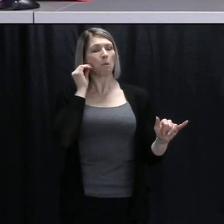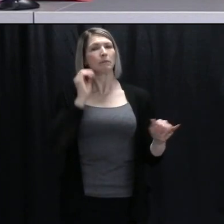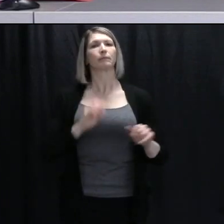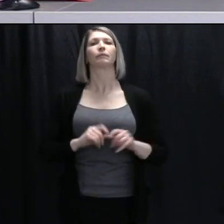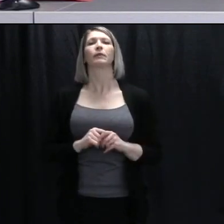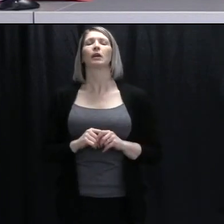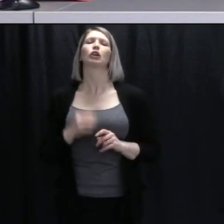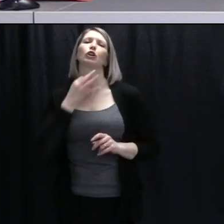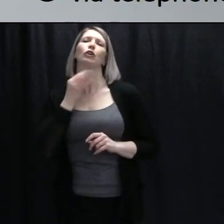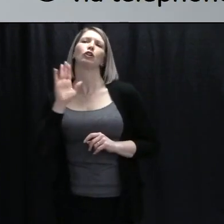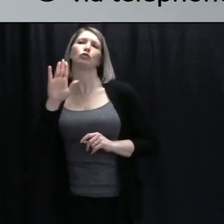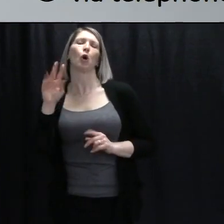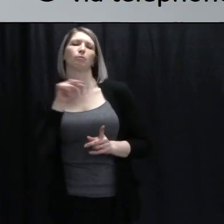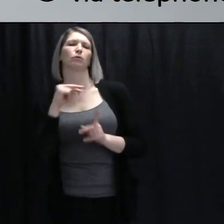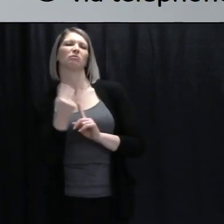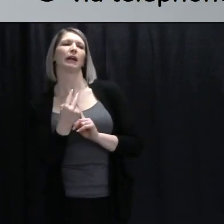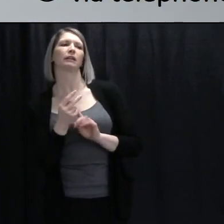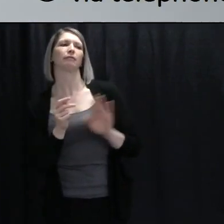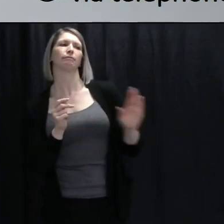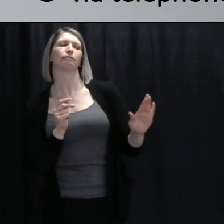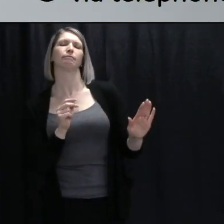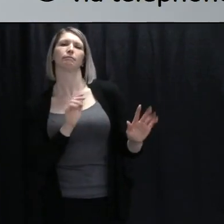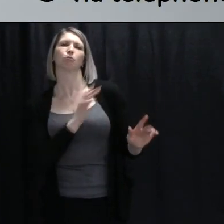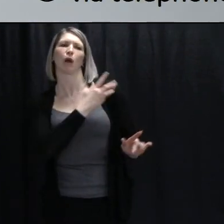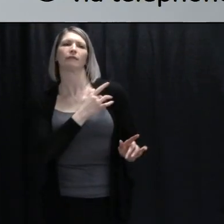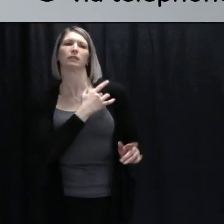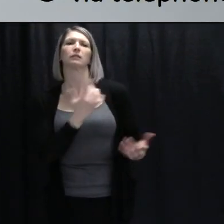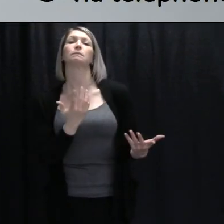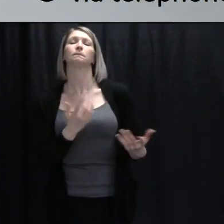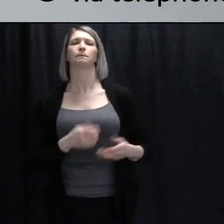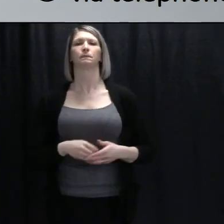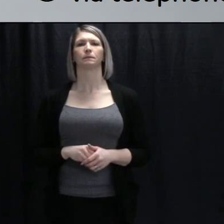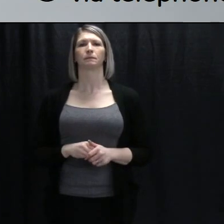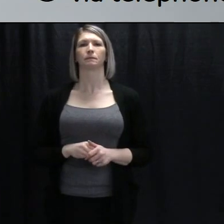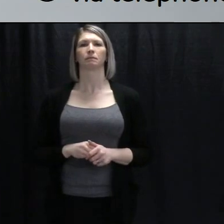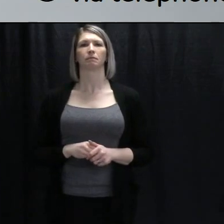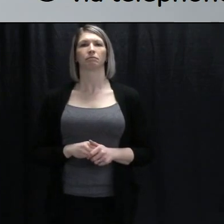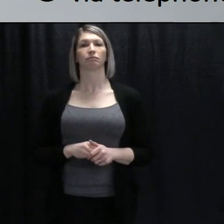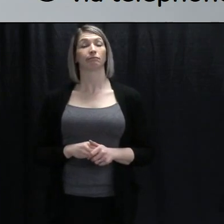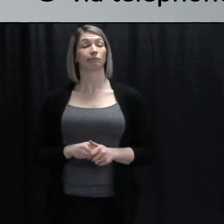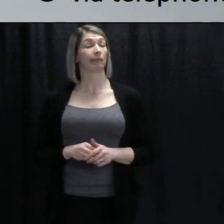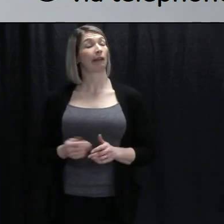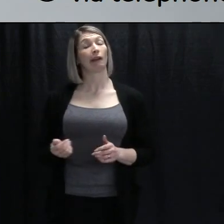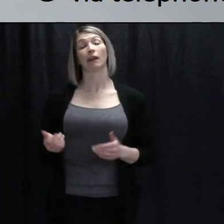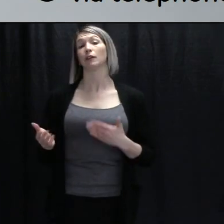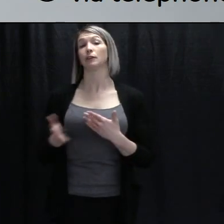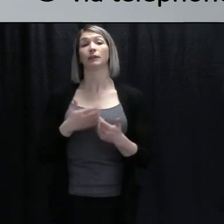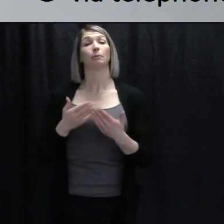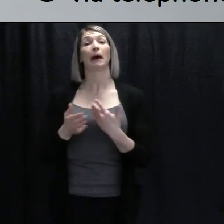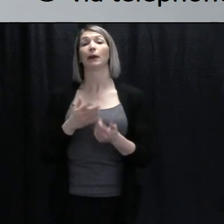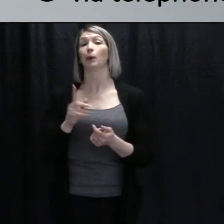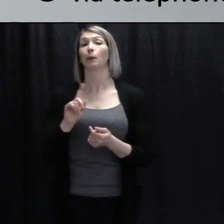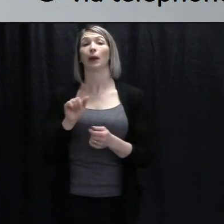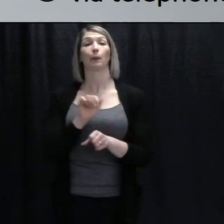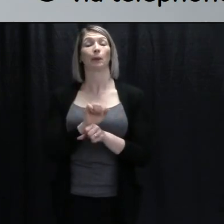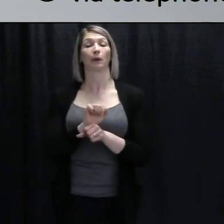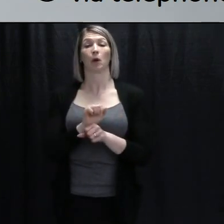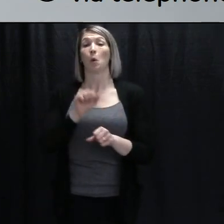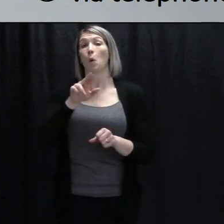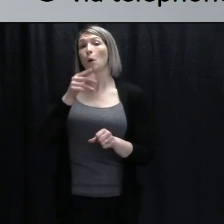workers? So what we've said to everybody is that anyone who can work from home should work from home. So pregnant